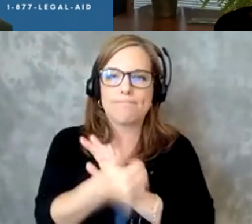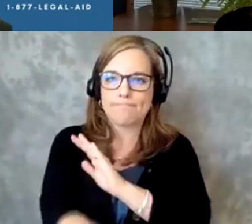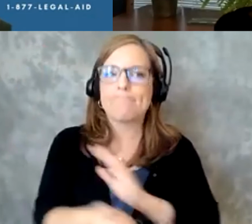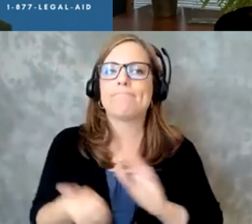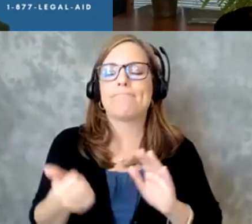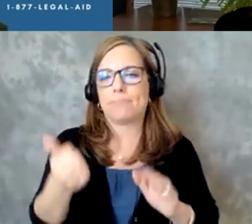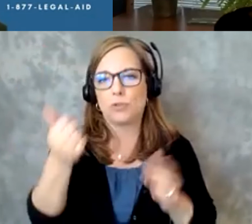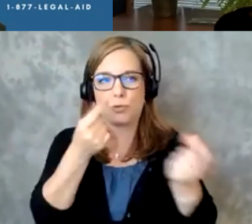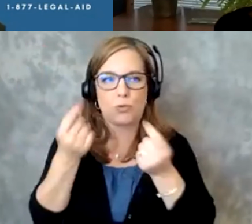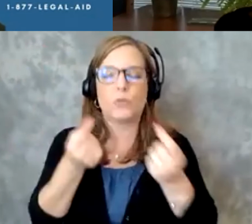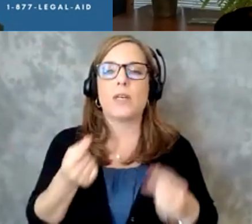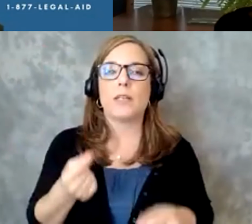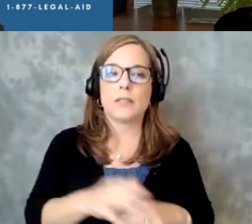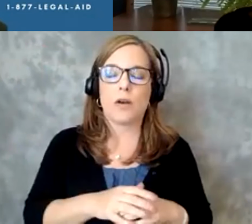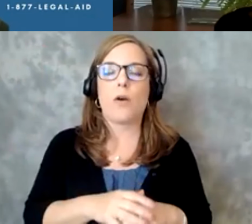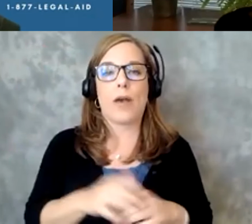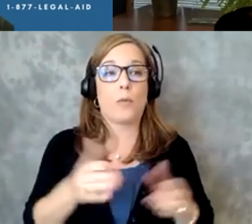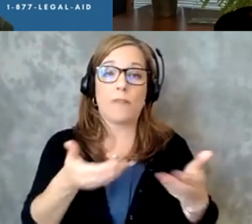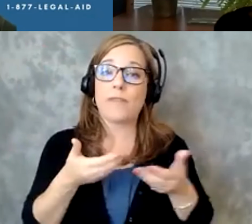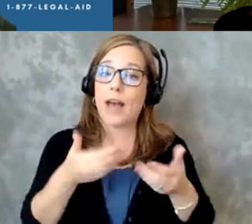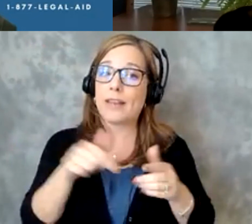certainly inviting the department to continue to be